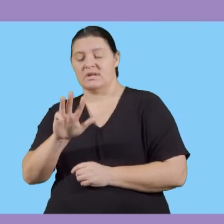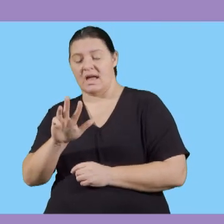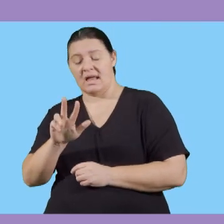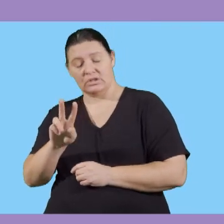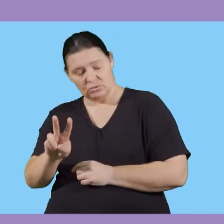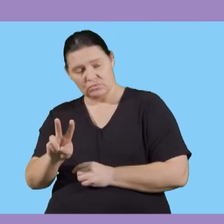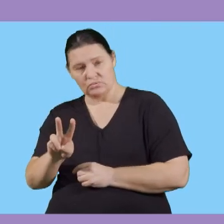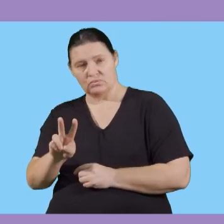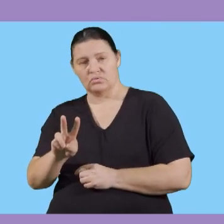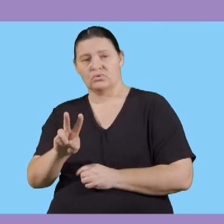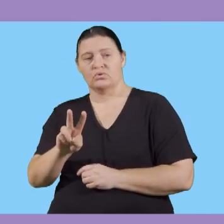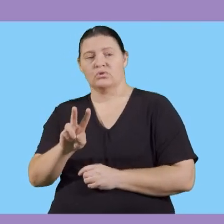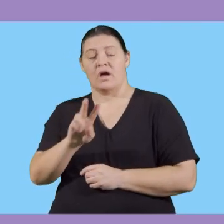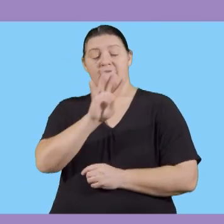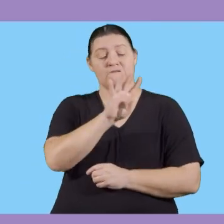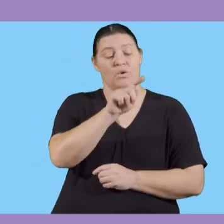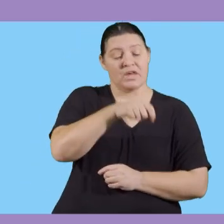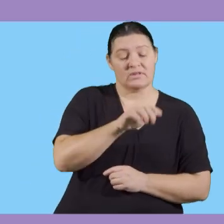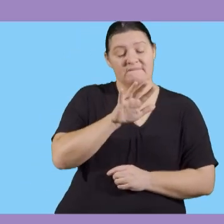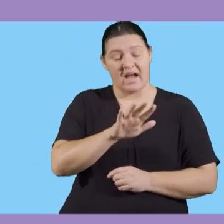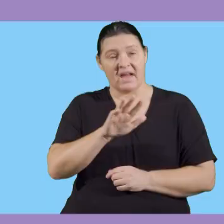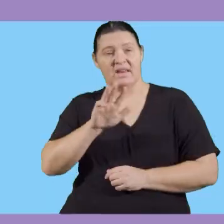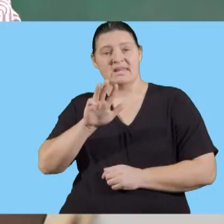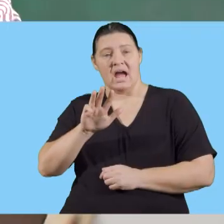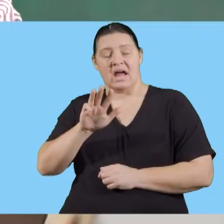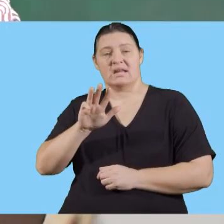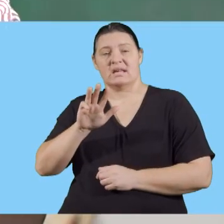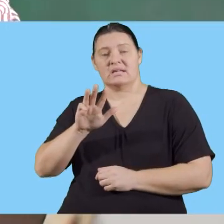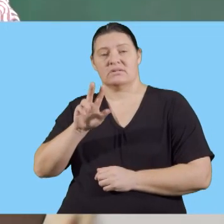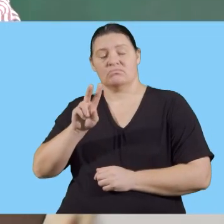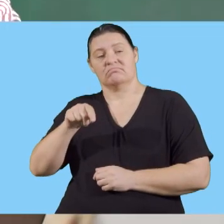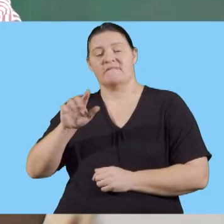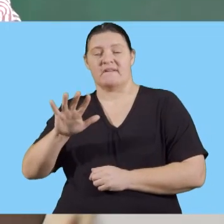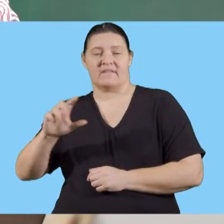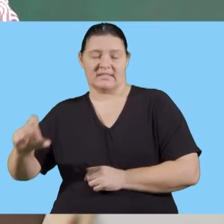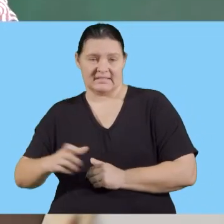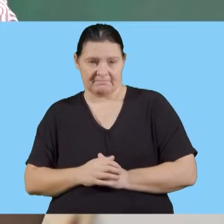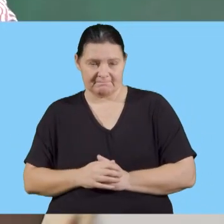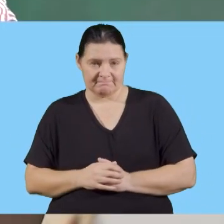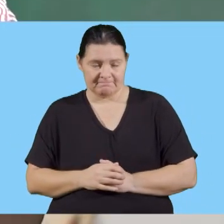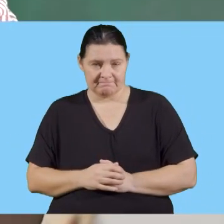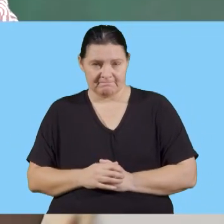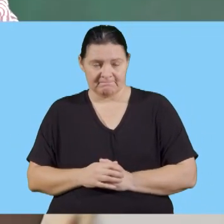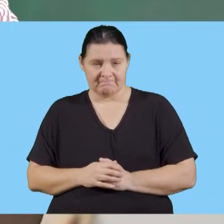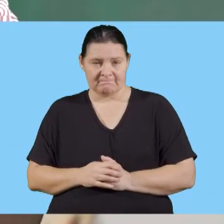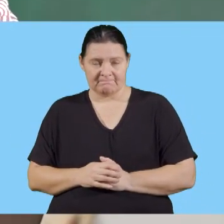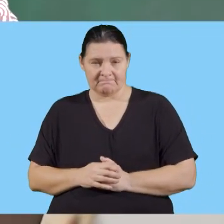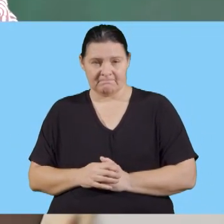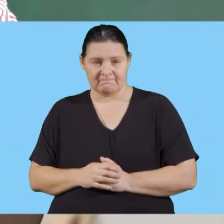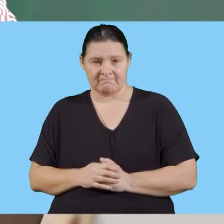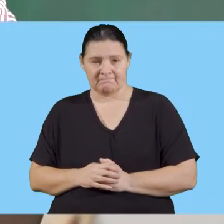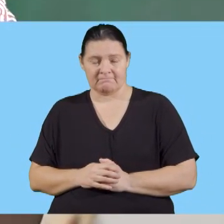rands and 55 cents in her pocket when she has converted that money.